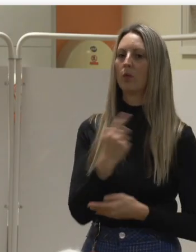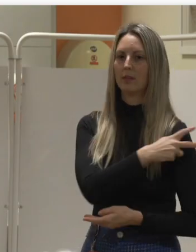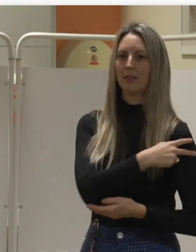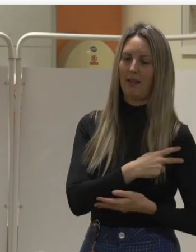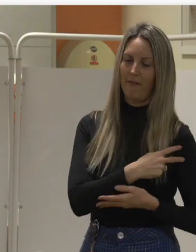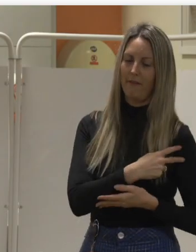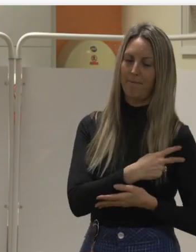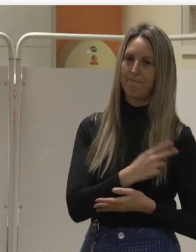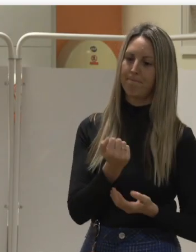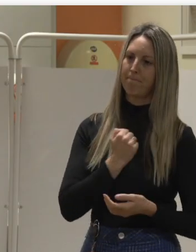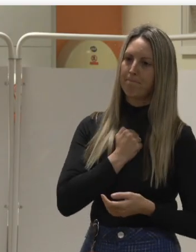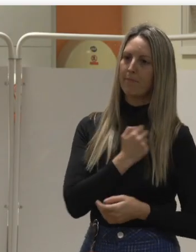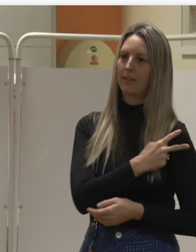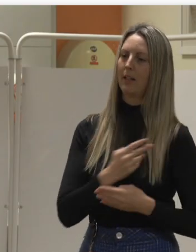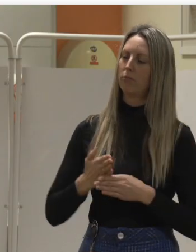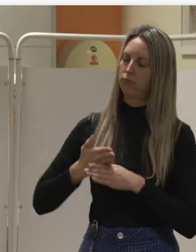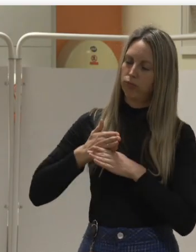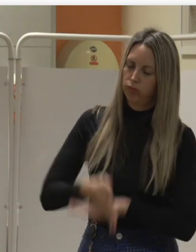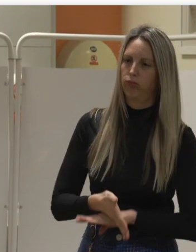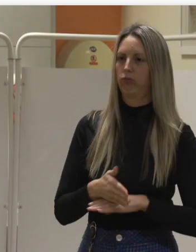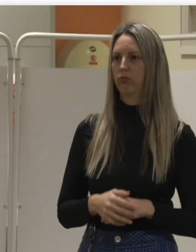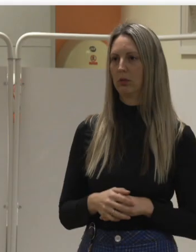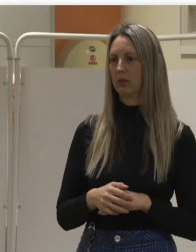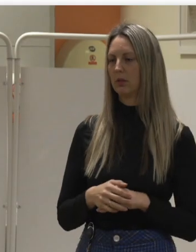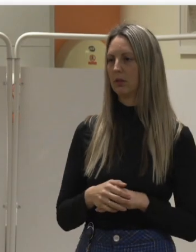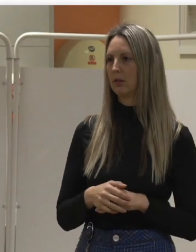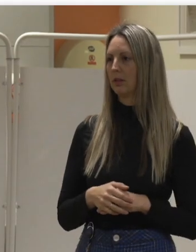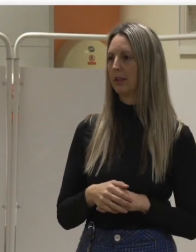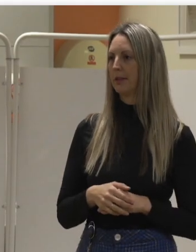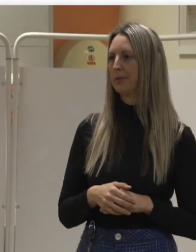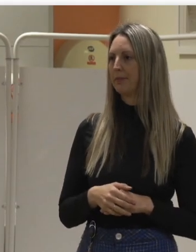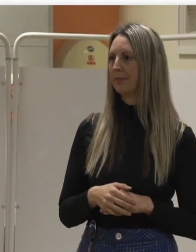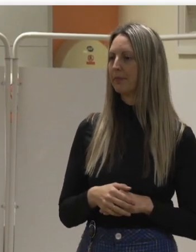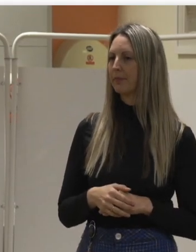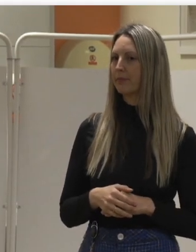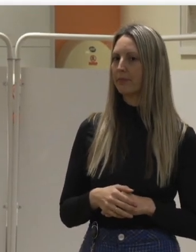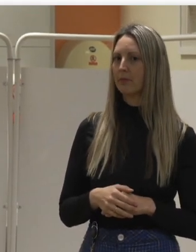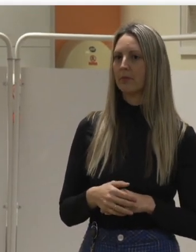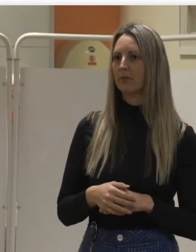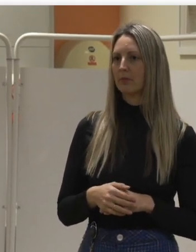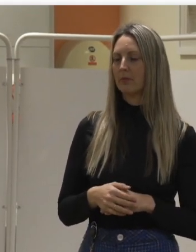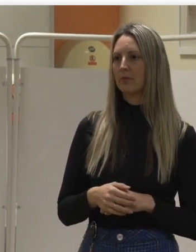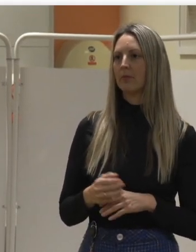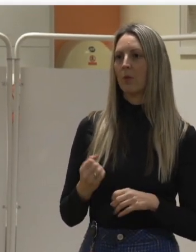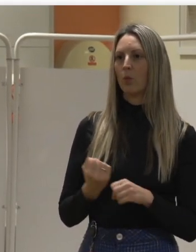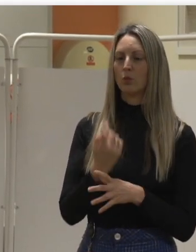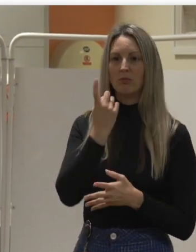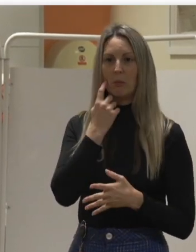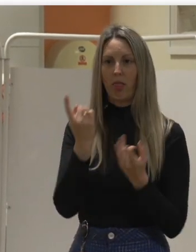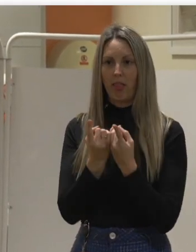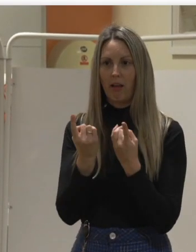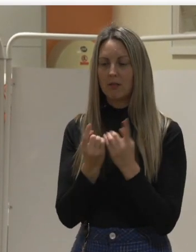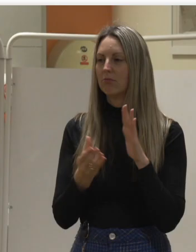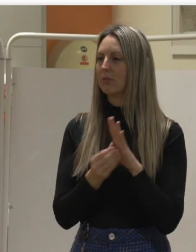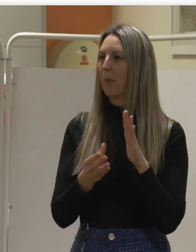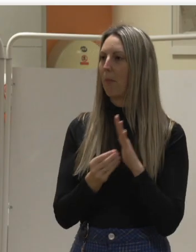incredibly hard day in, day out to provide the services across all our sites. So we do some very simple things, like we